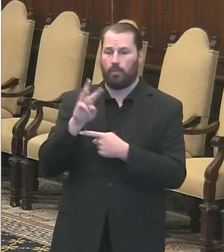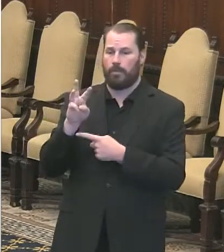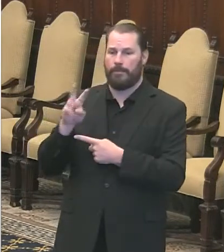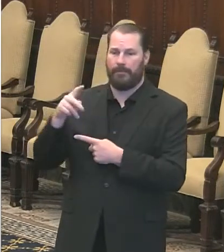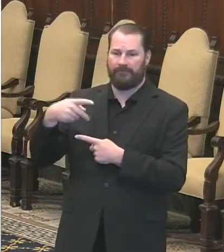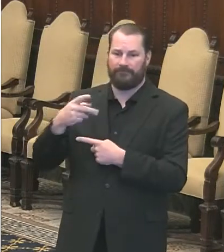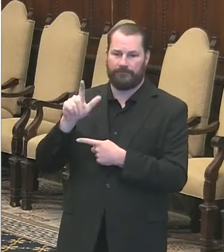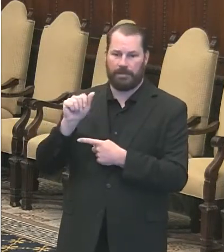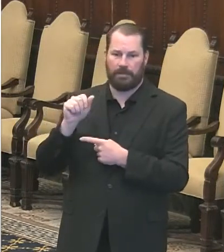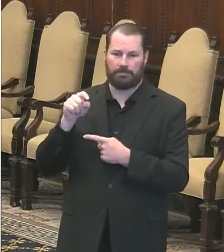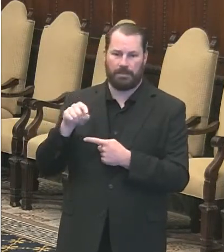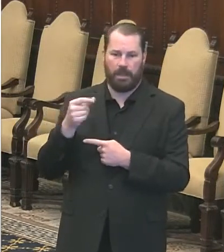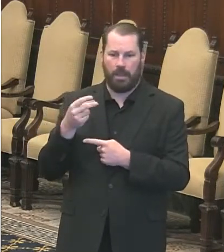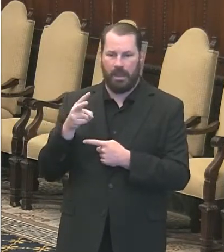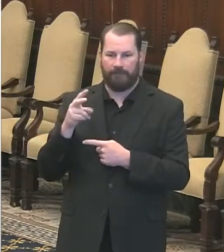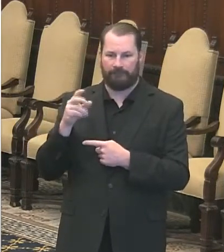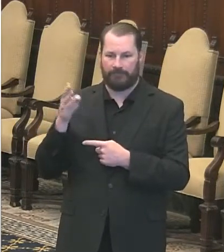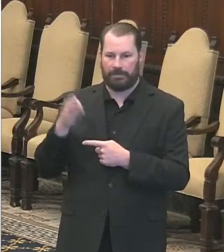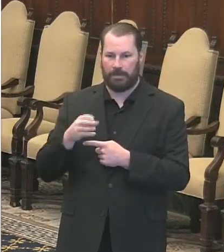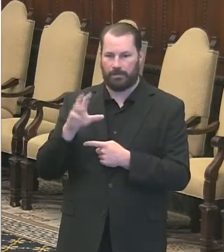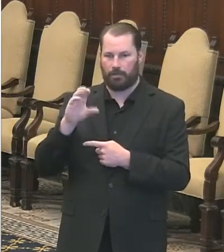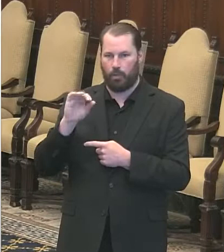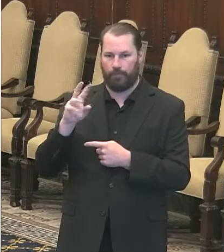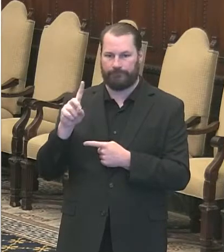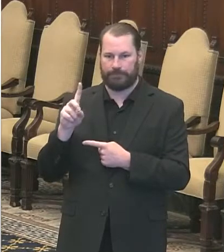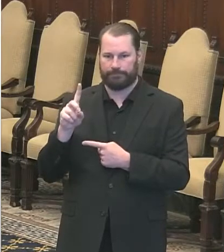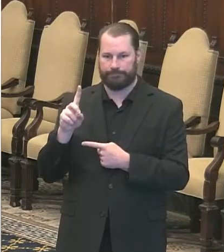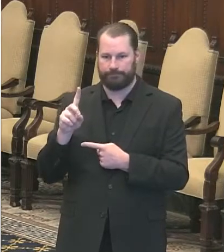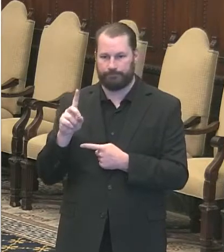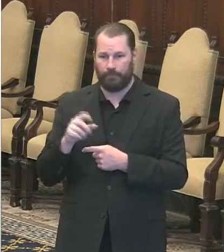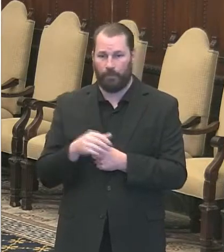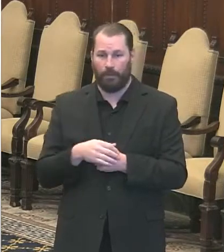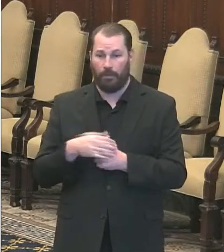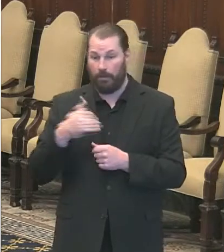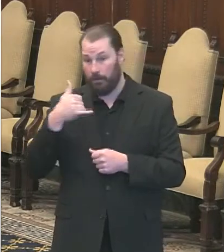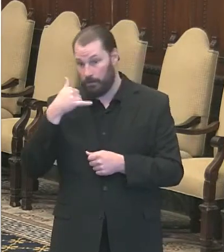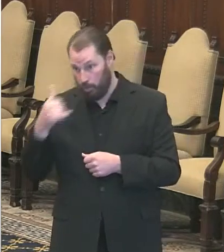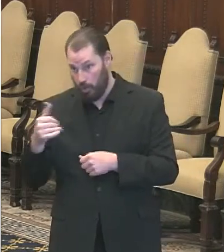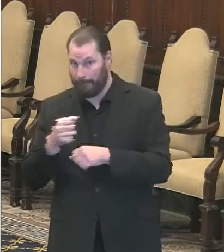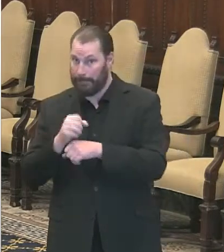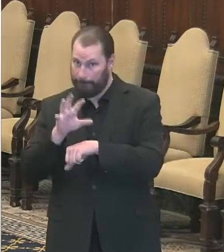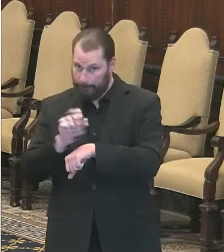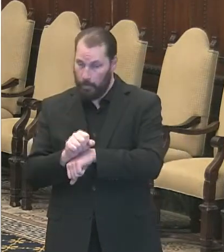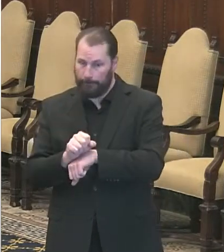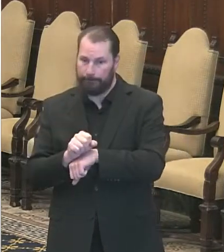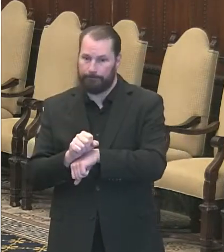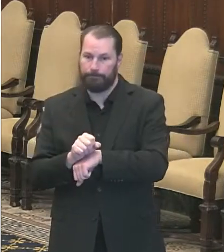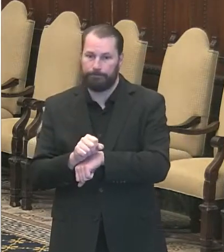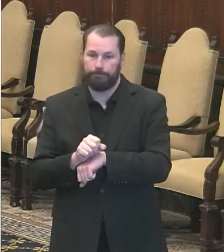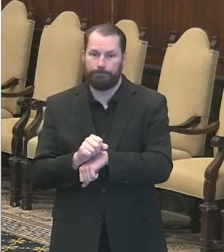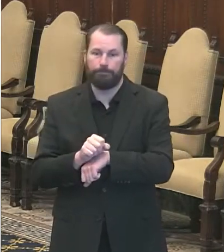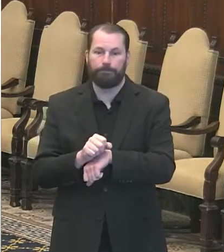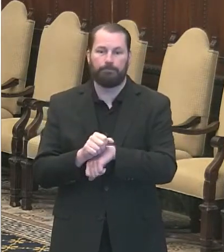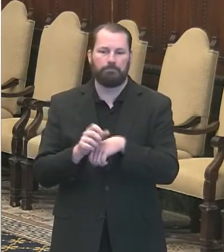www.phila.gov/COVID, look for the different sites, call ahead to make an appointment. They want you to do that. Then you can go to a number of sites and be